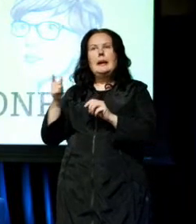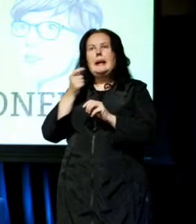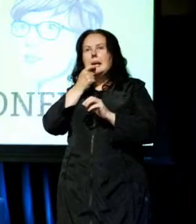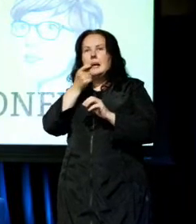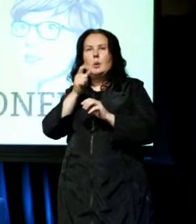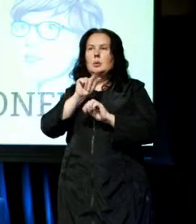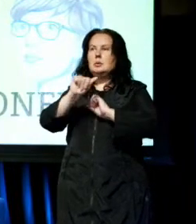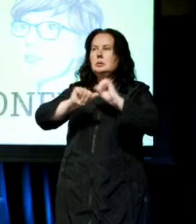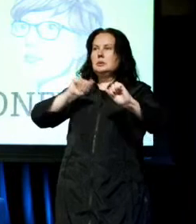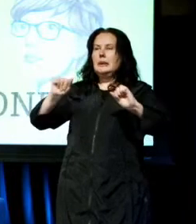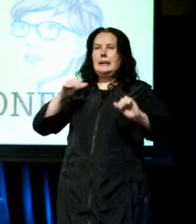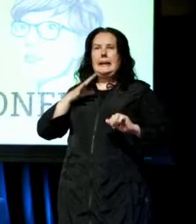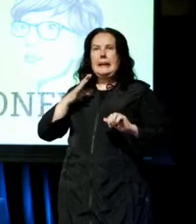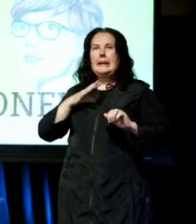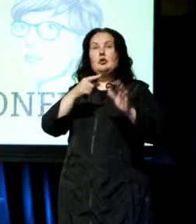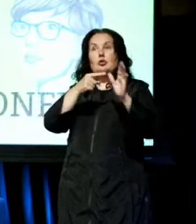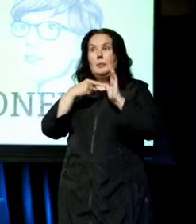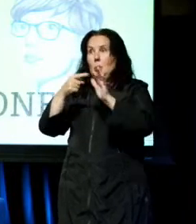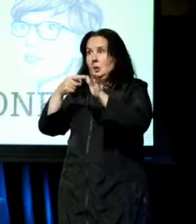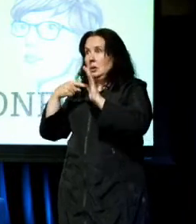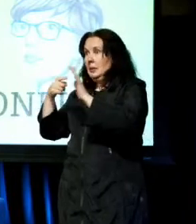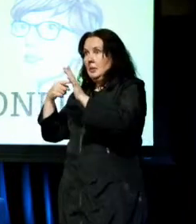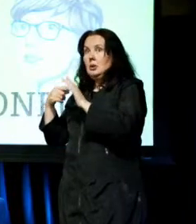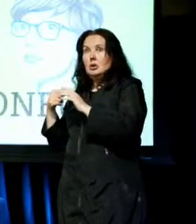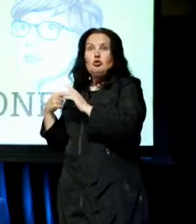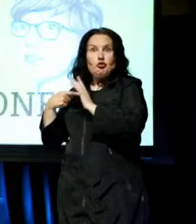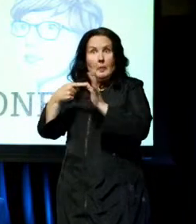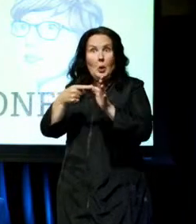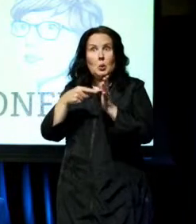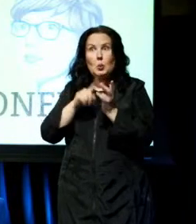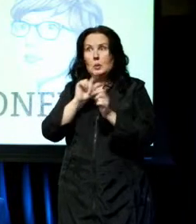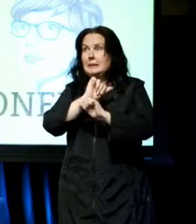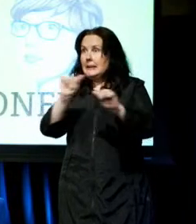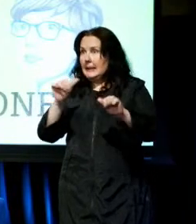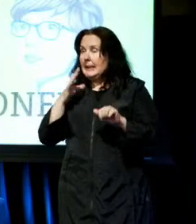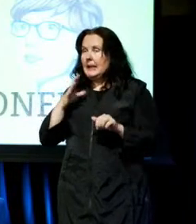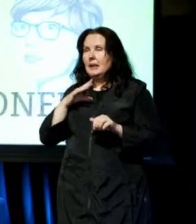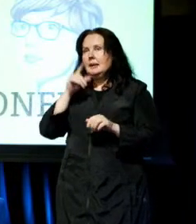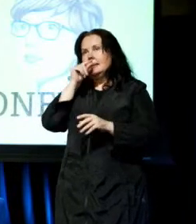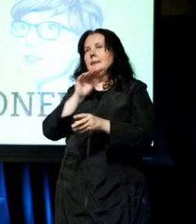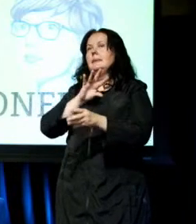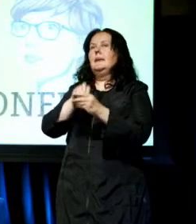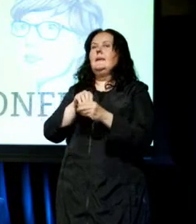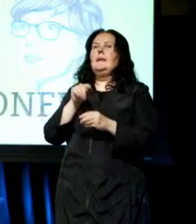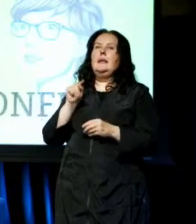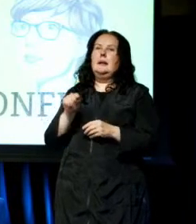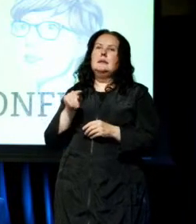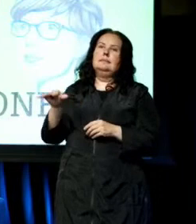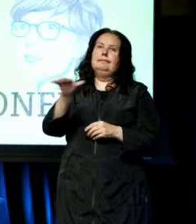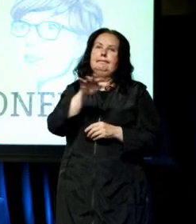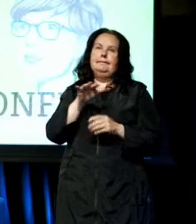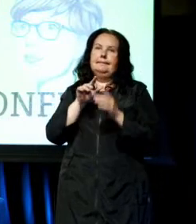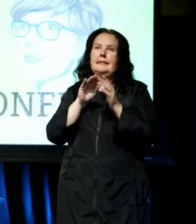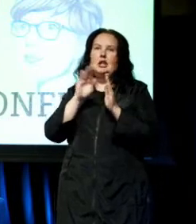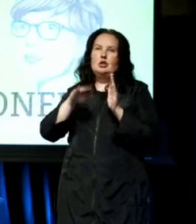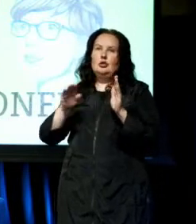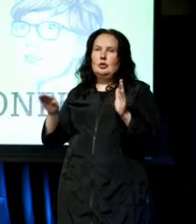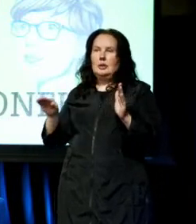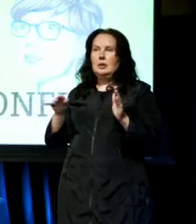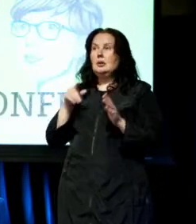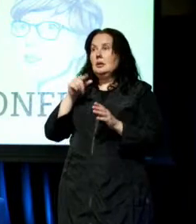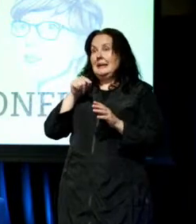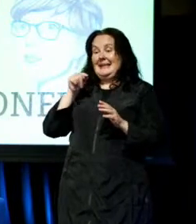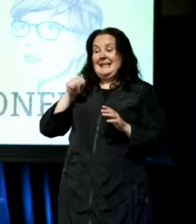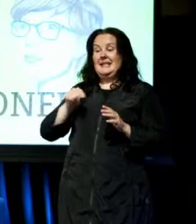more disabled people will be able to get into the industry. So, you know, if you're running a diversity initiative, make it available online. You know, this event is being